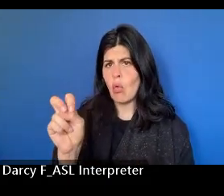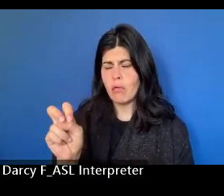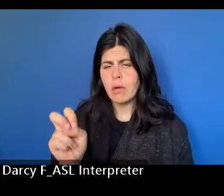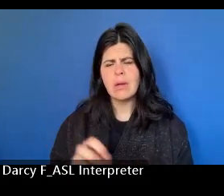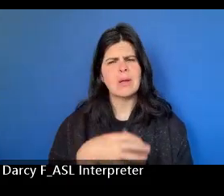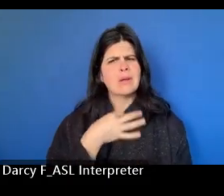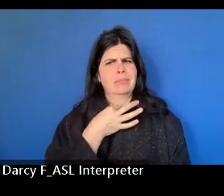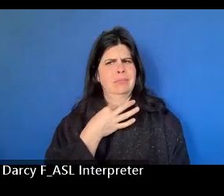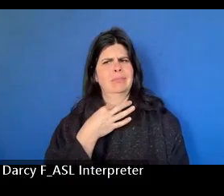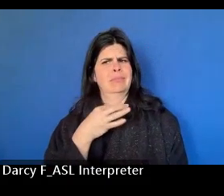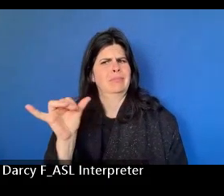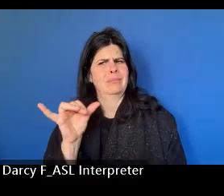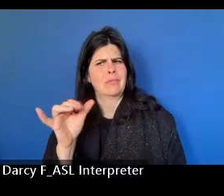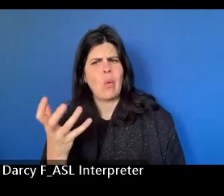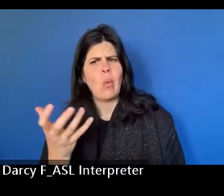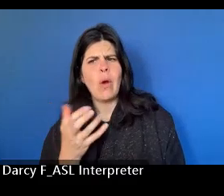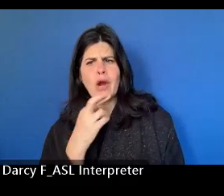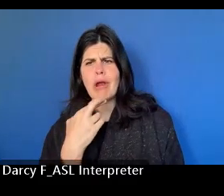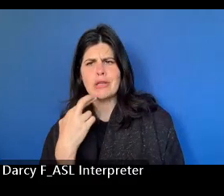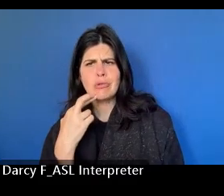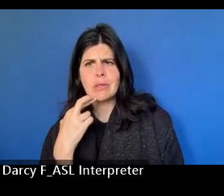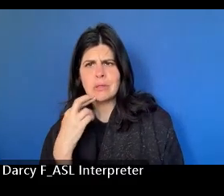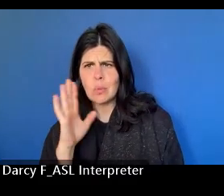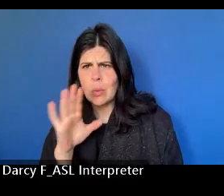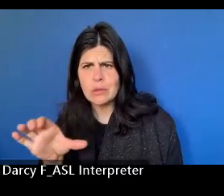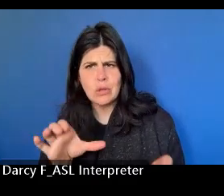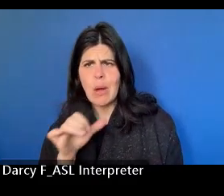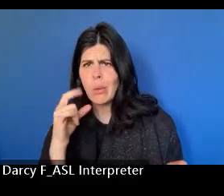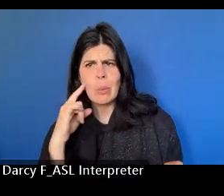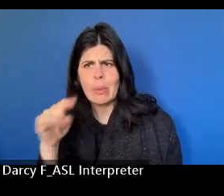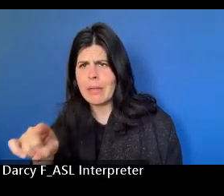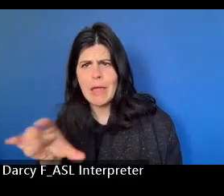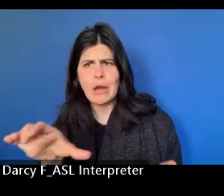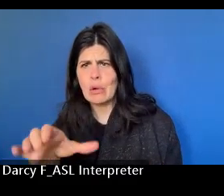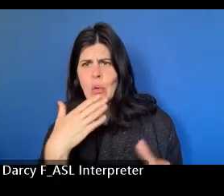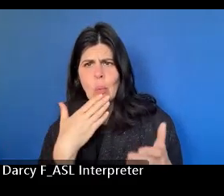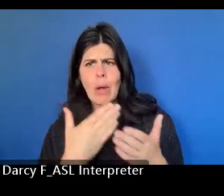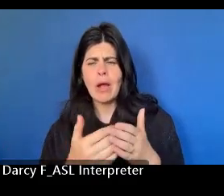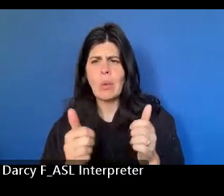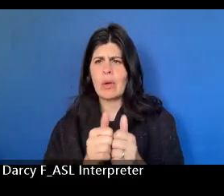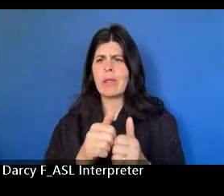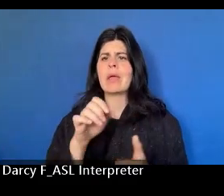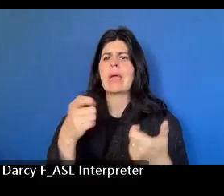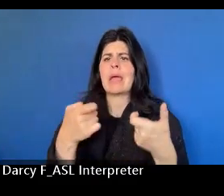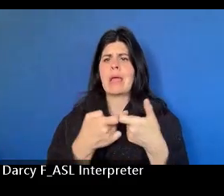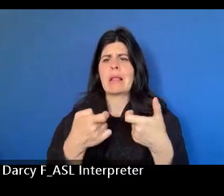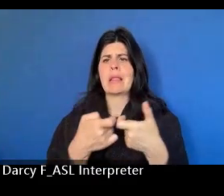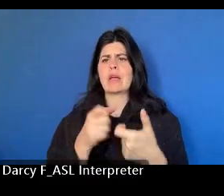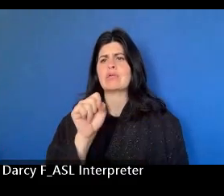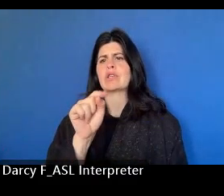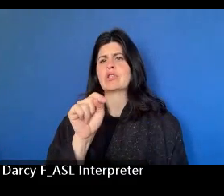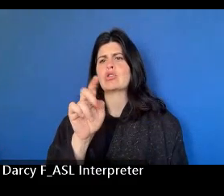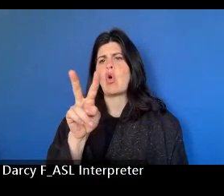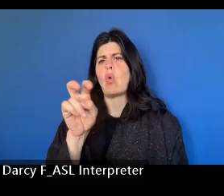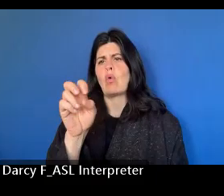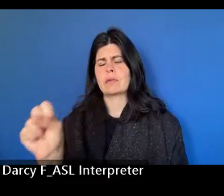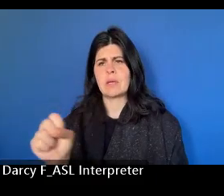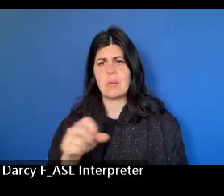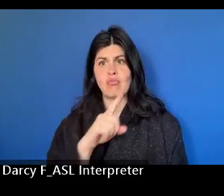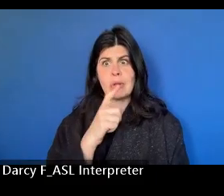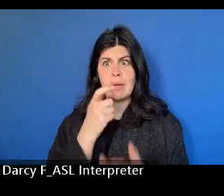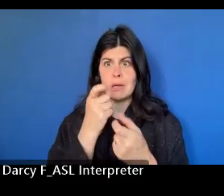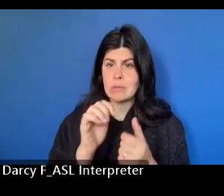going to do? I don't think they do well with electric stoves. I will be very interested to see how you